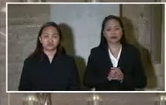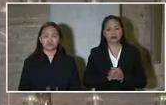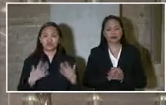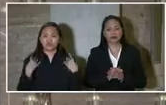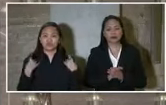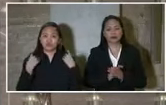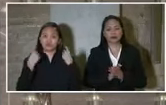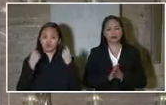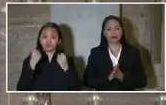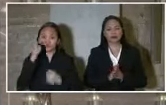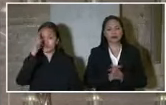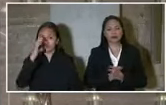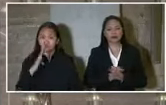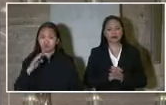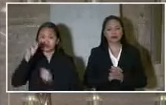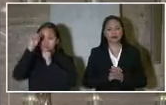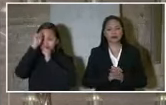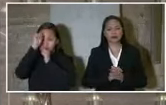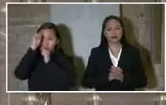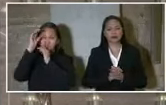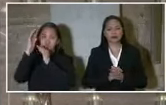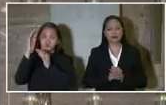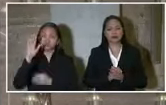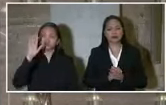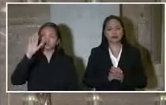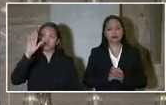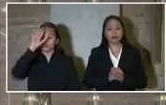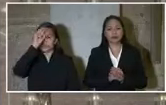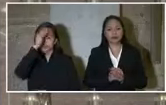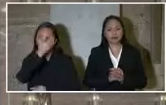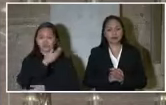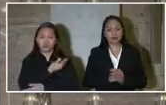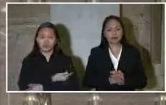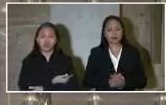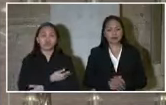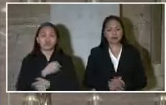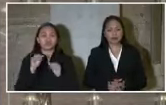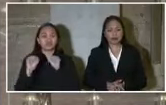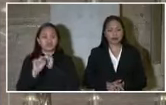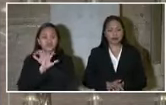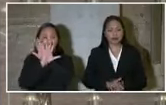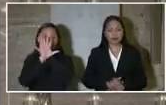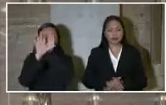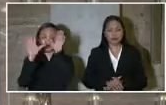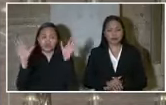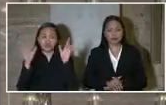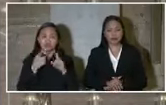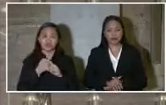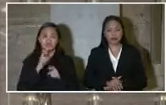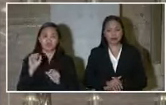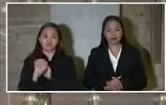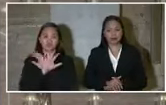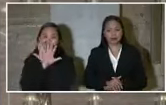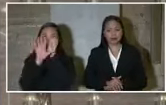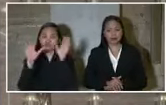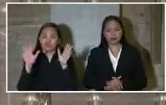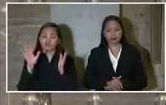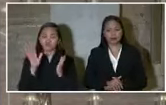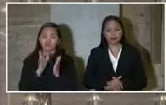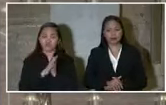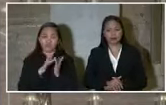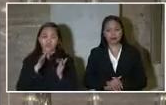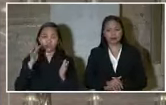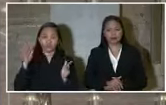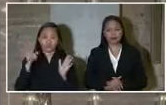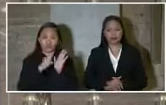Almighty God and Father, your Son is light from light, your glowing